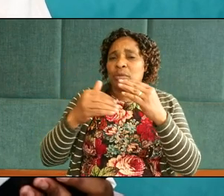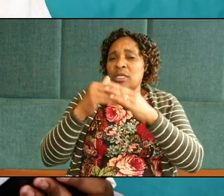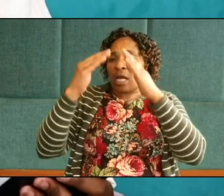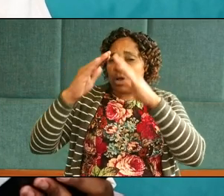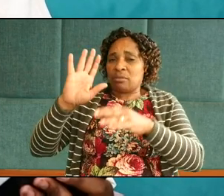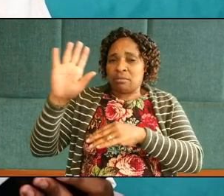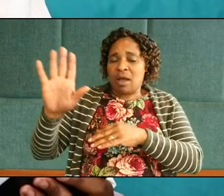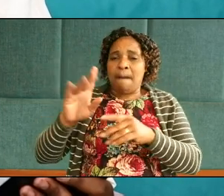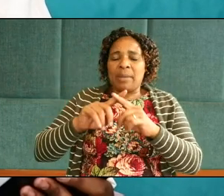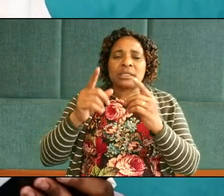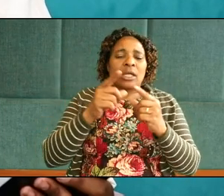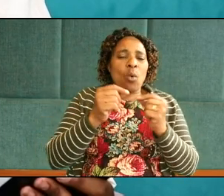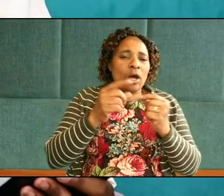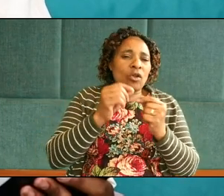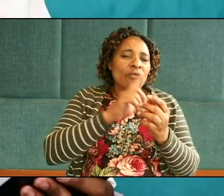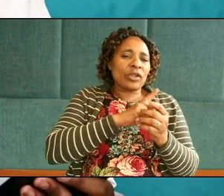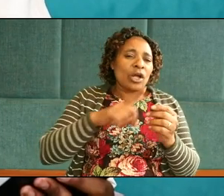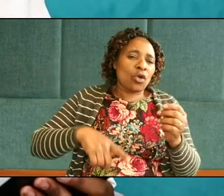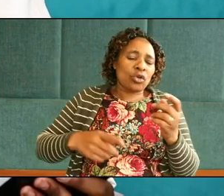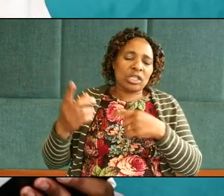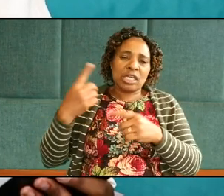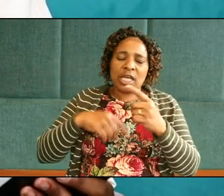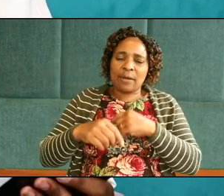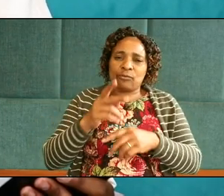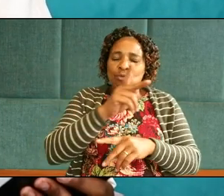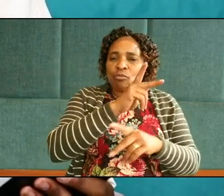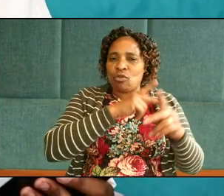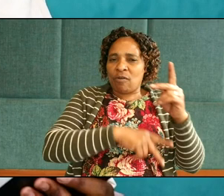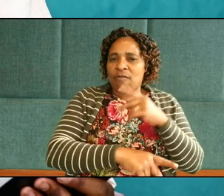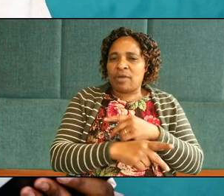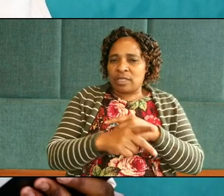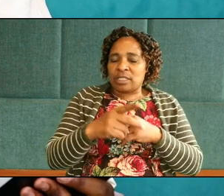the word of the Lord came through the prophet Haggai.